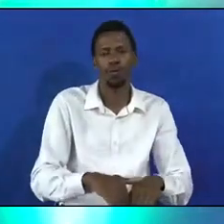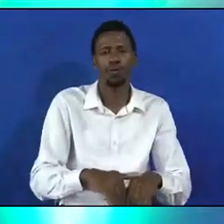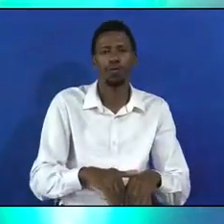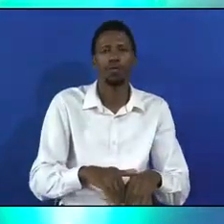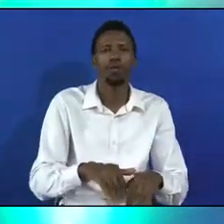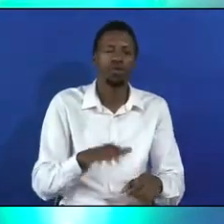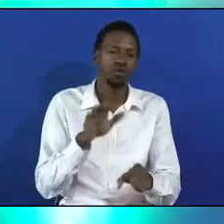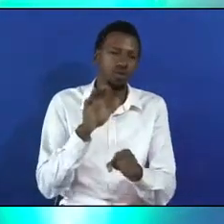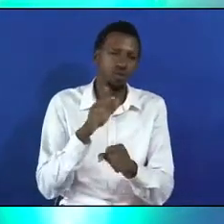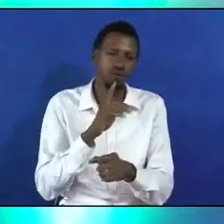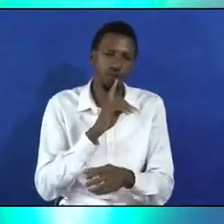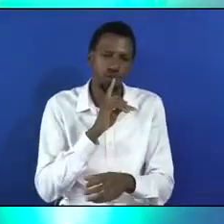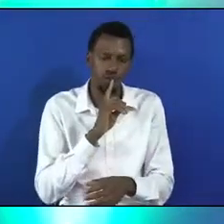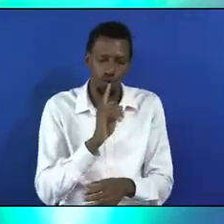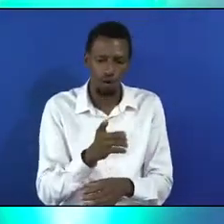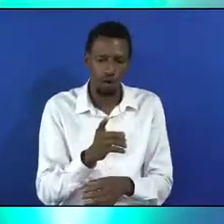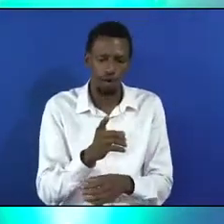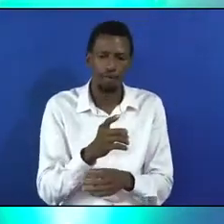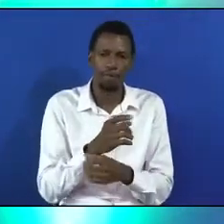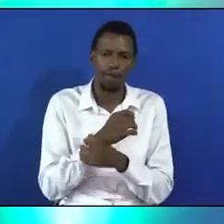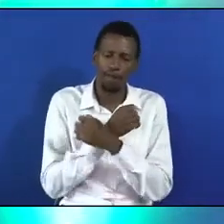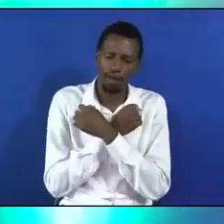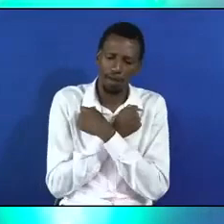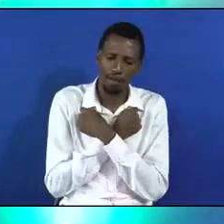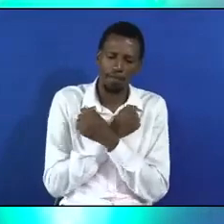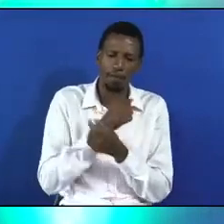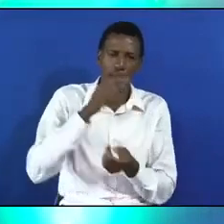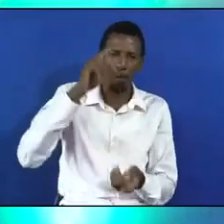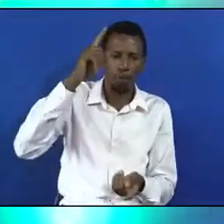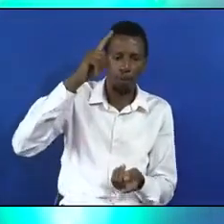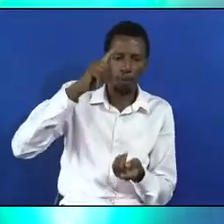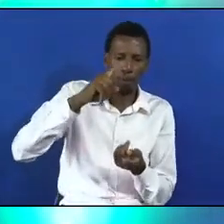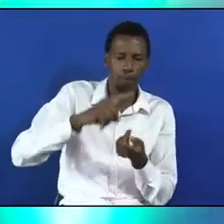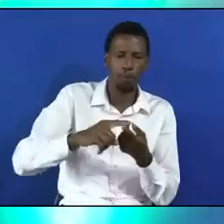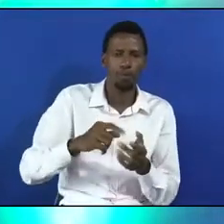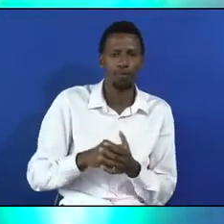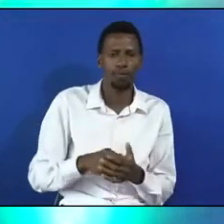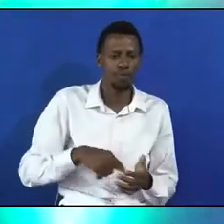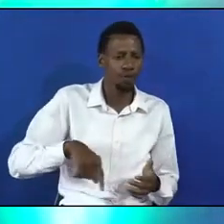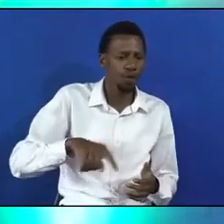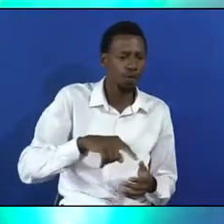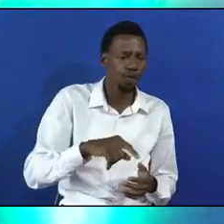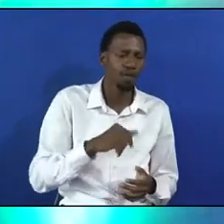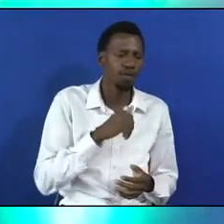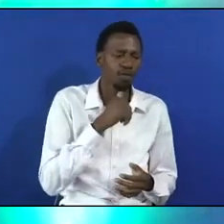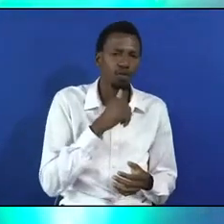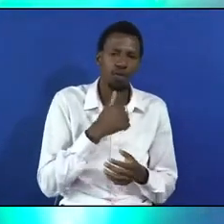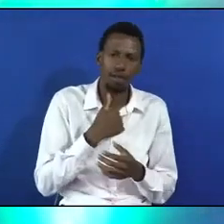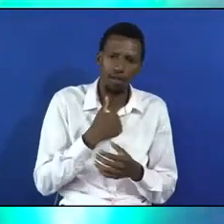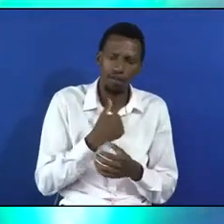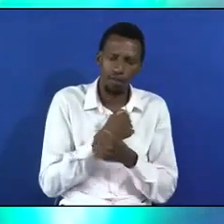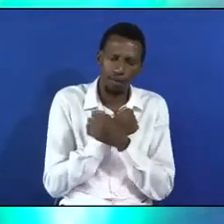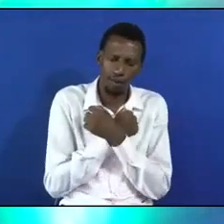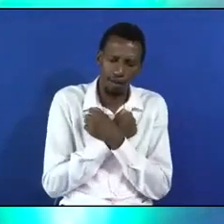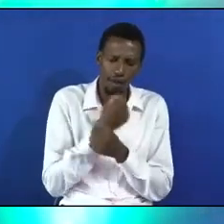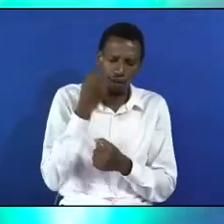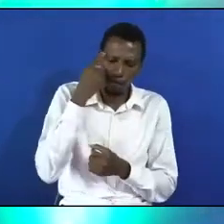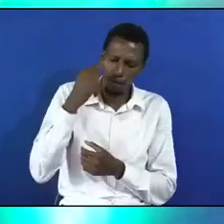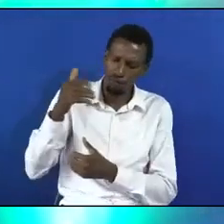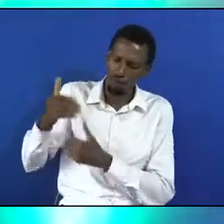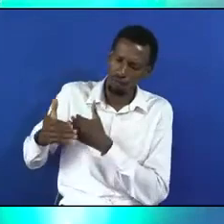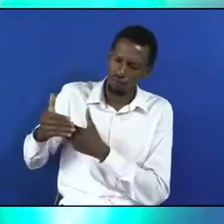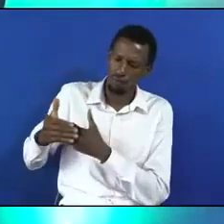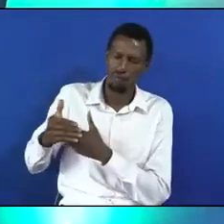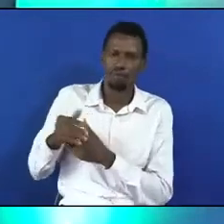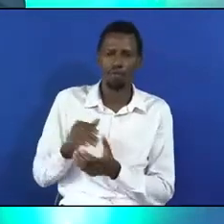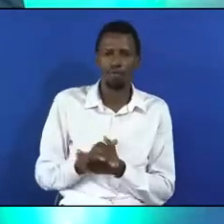of many has decreased. We don't have love for one another. When we meet, we